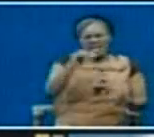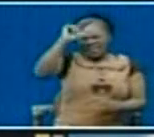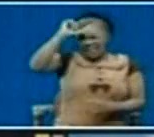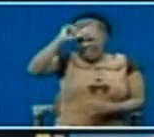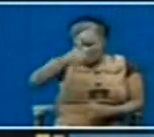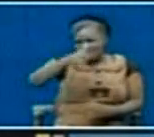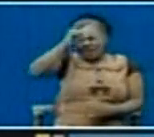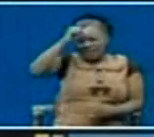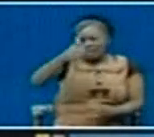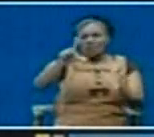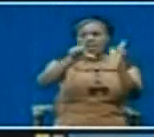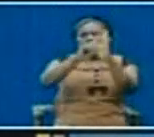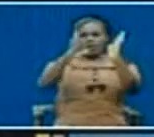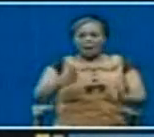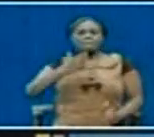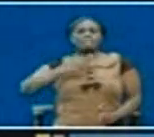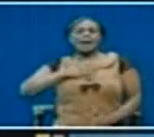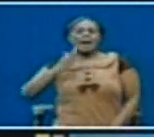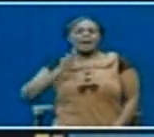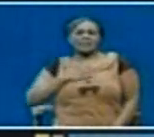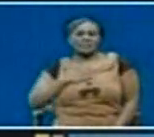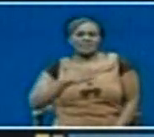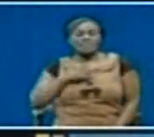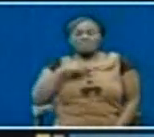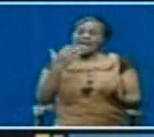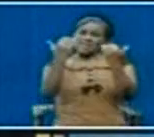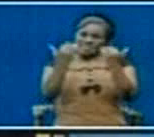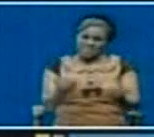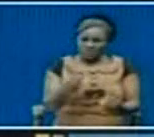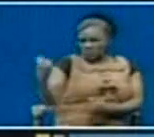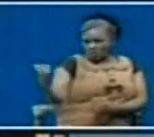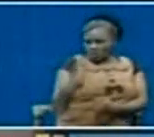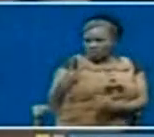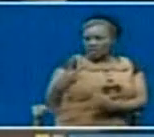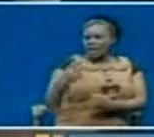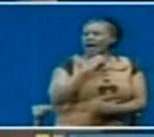lawyer, my lawyer, and I leave you two to argue